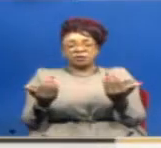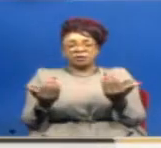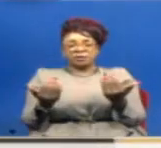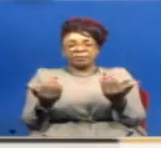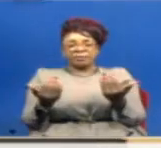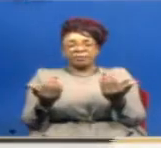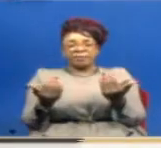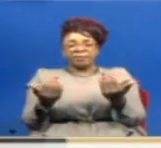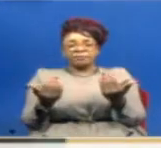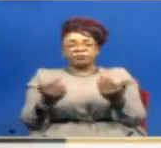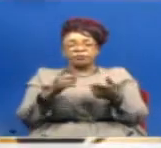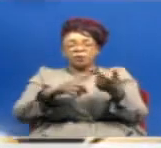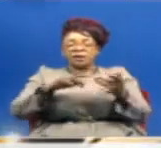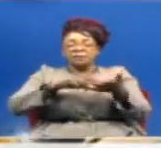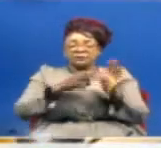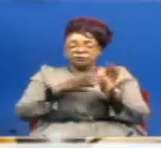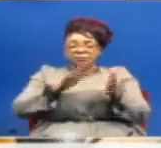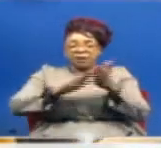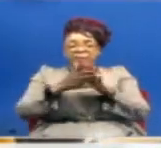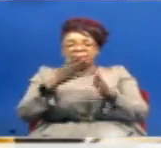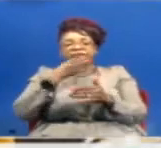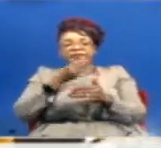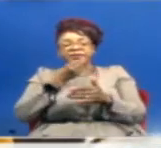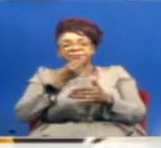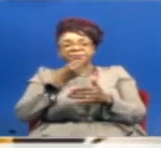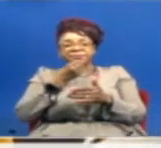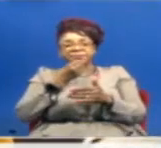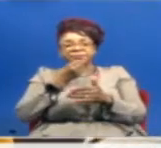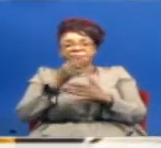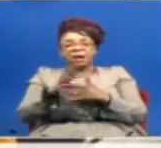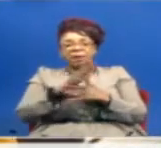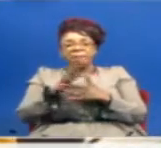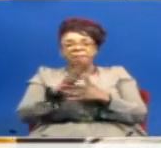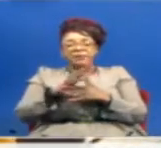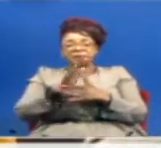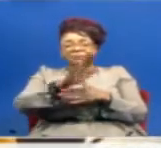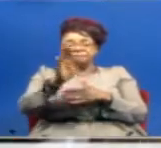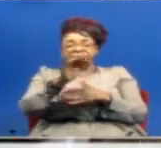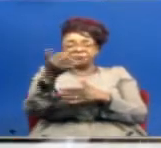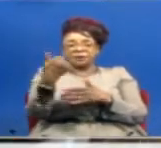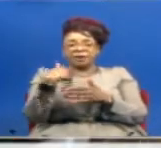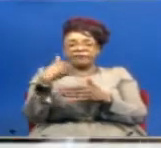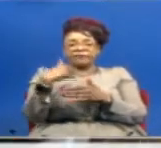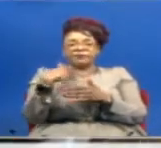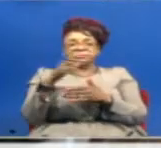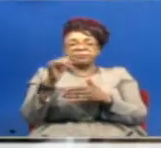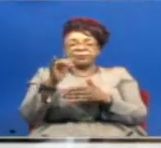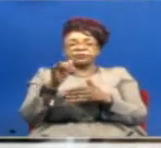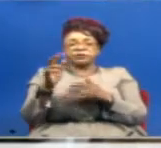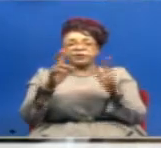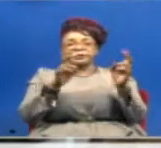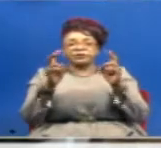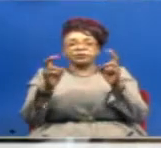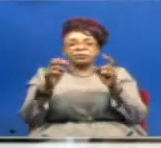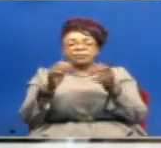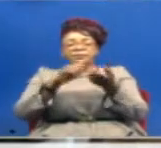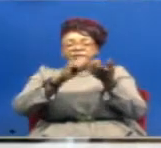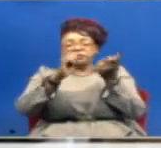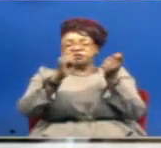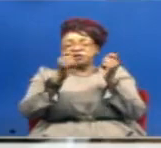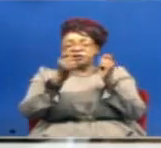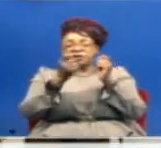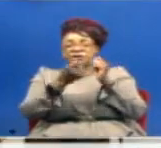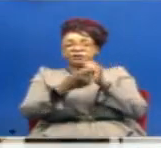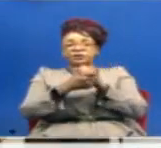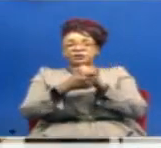means to be a father. And among the manifestations cited as coming off these issues is a changing face of the family